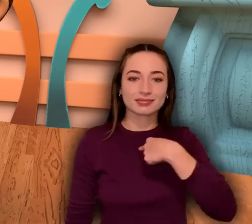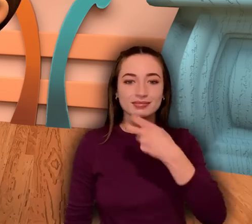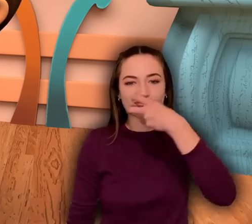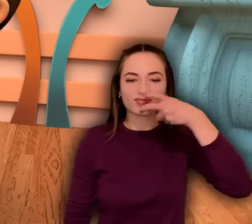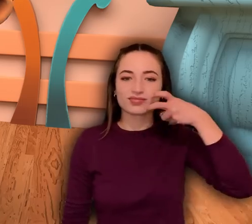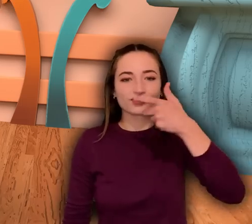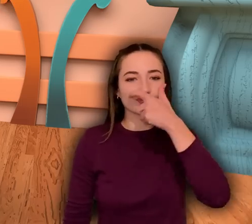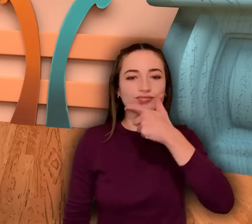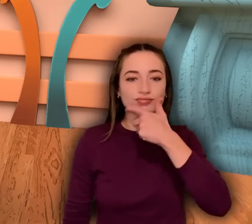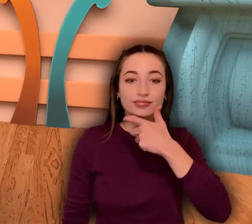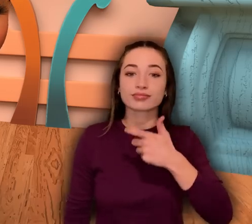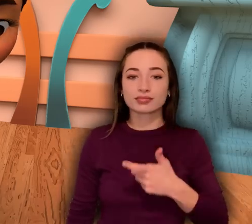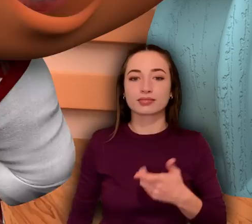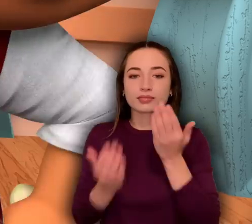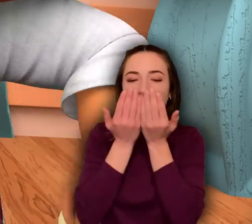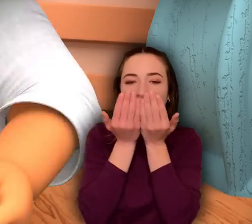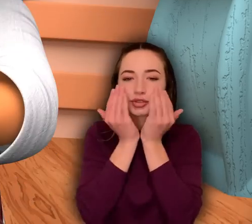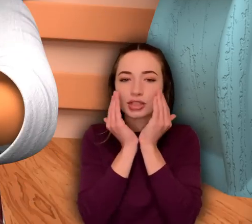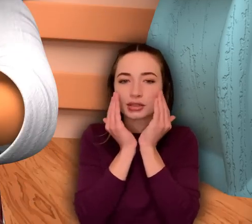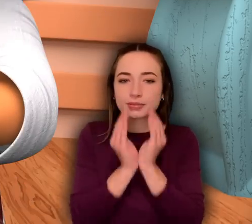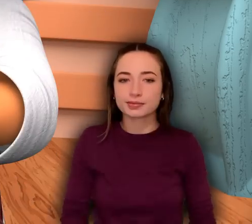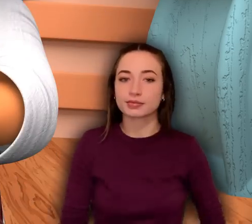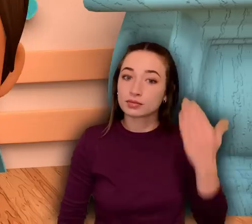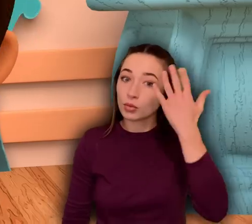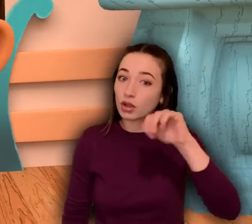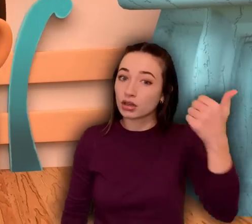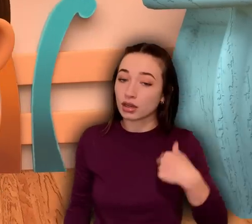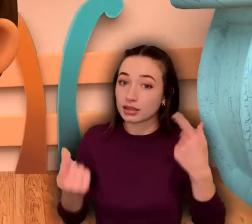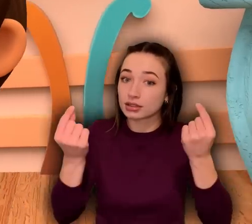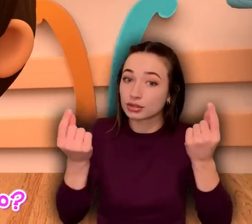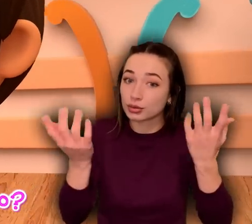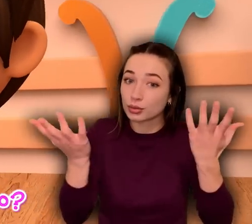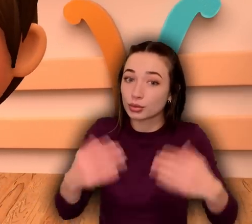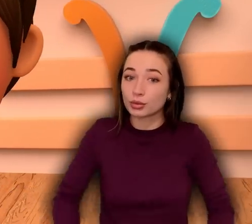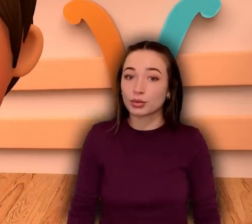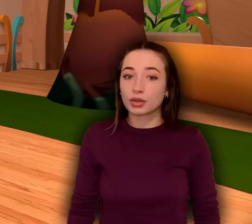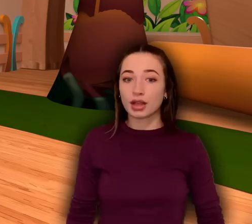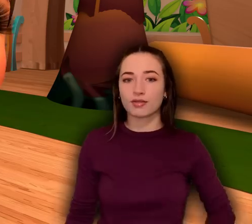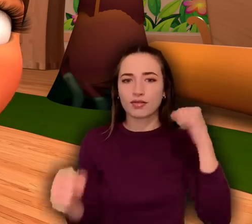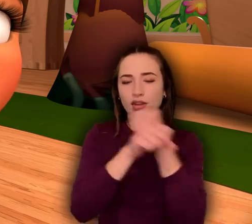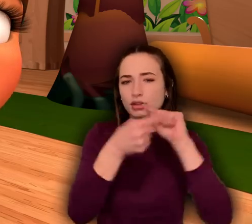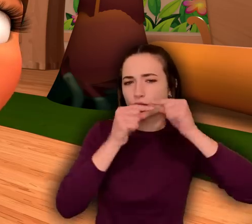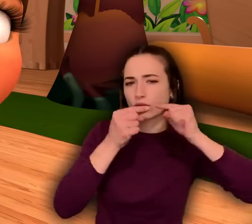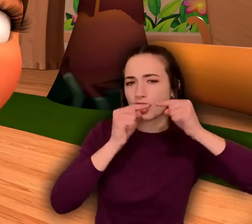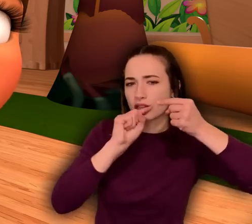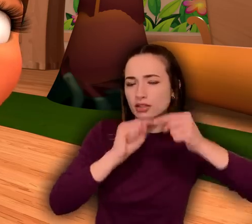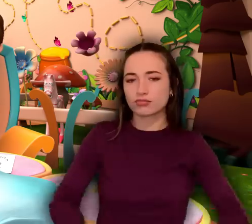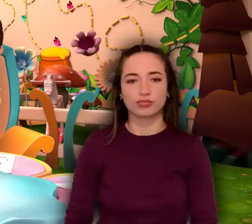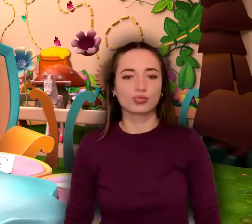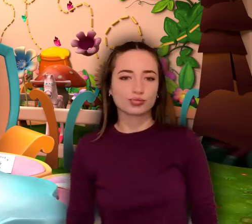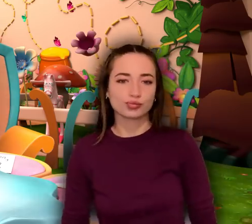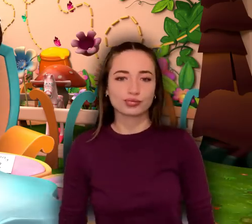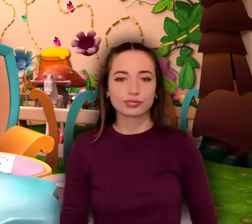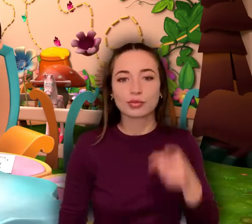I put braces on teeth and make them all straight and do you know what else I do I fight to